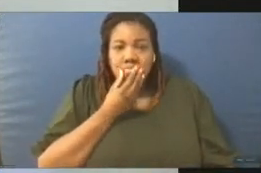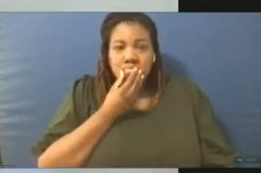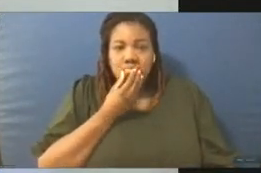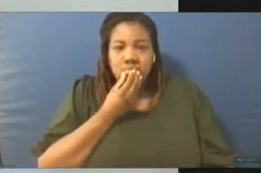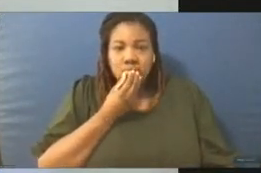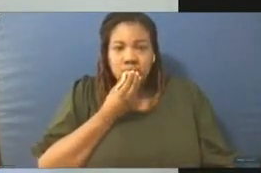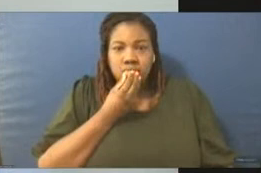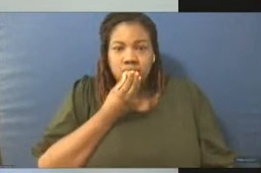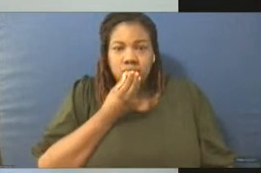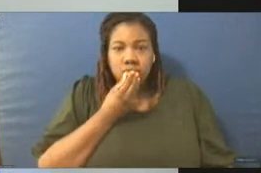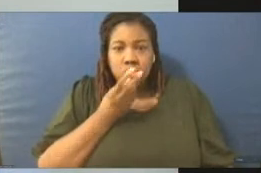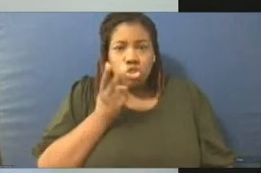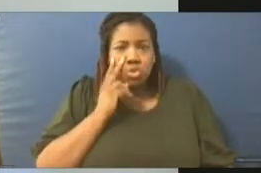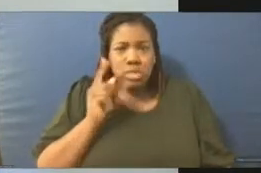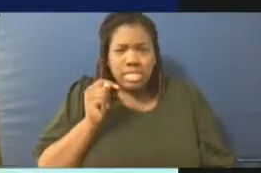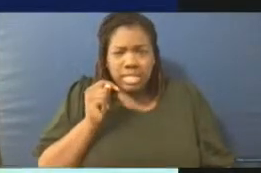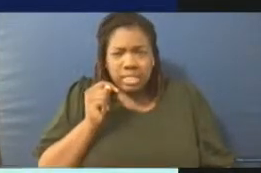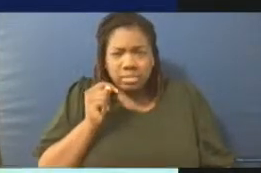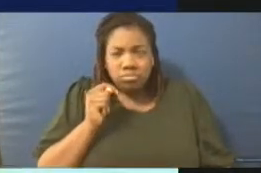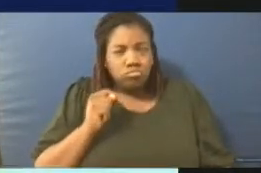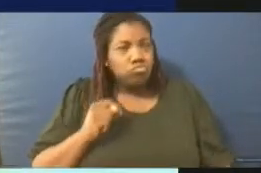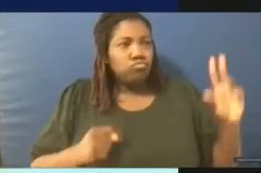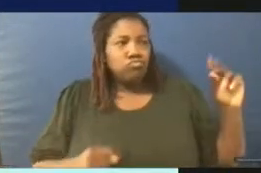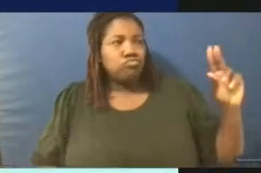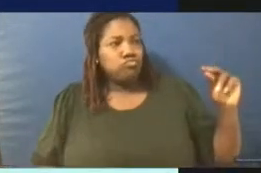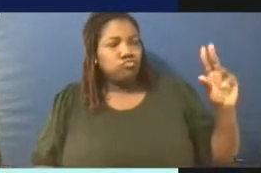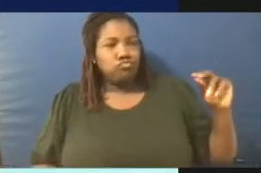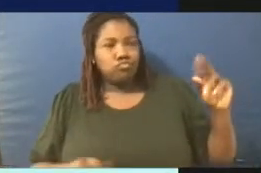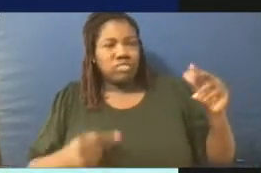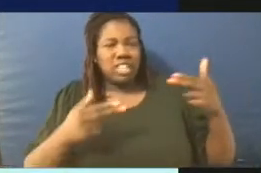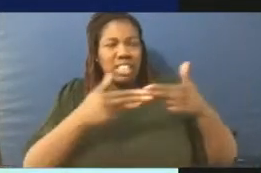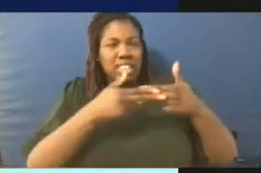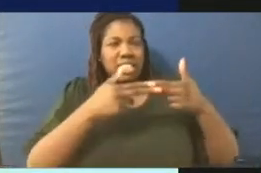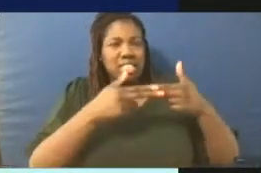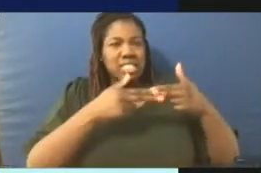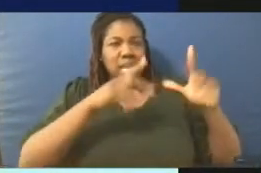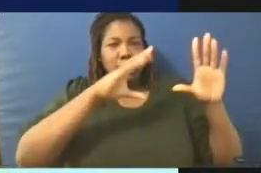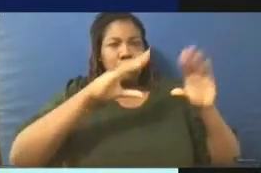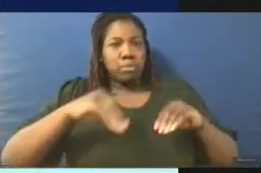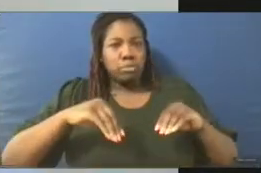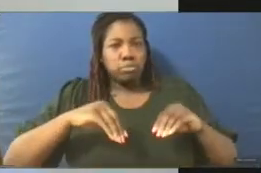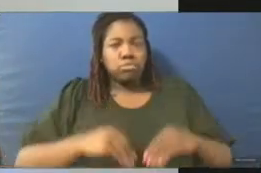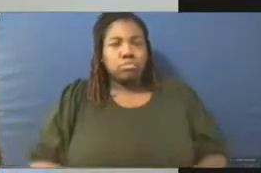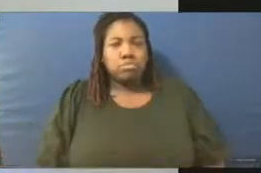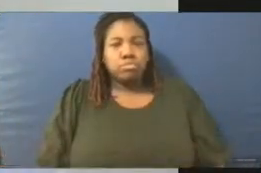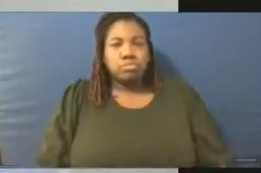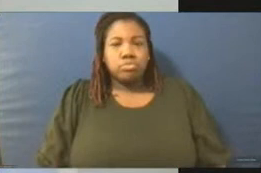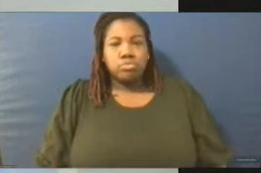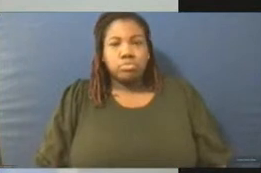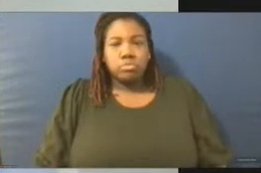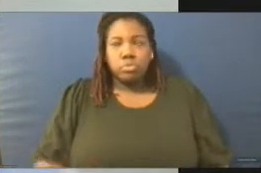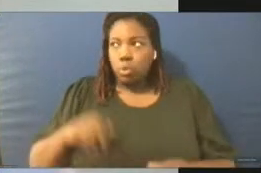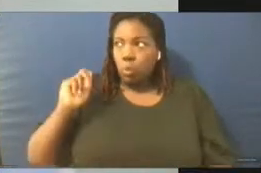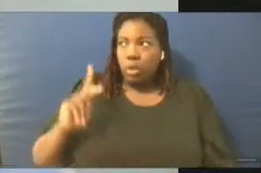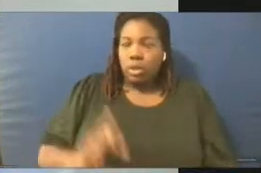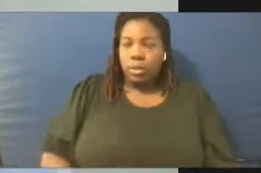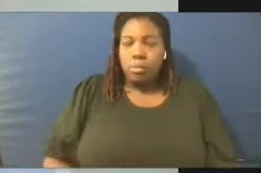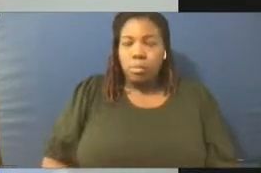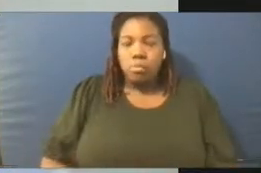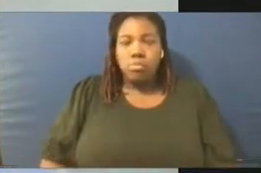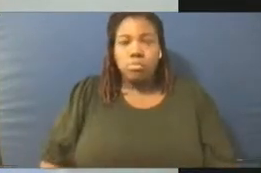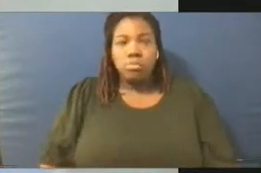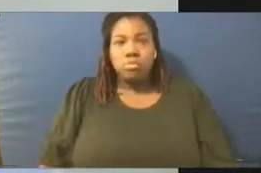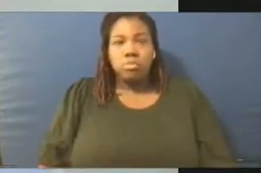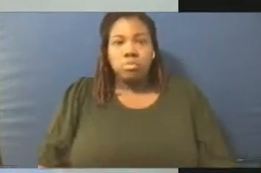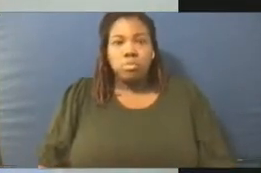Do you still see it or no? No, the slides are no longer visible. Oh, I'm sorry. Okay. Let me